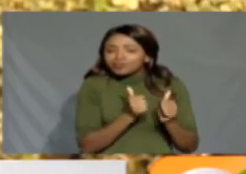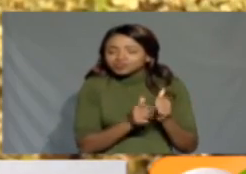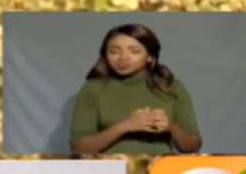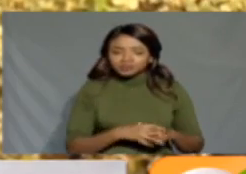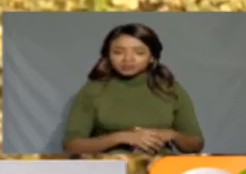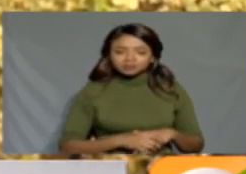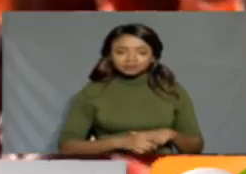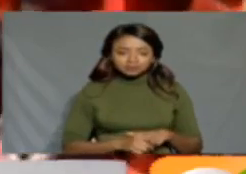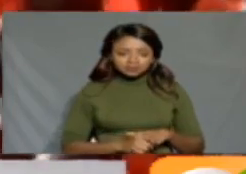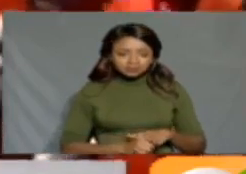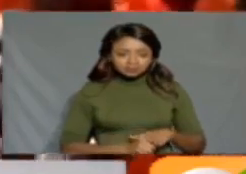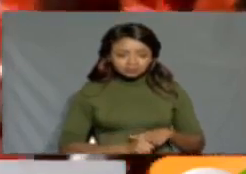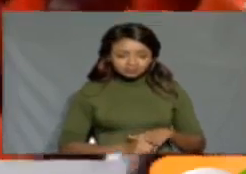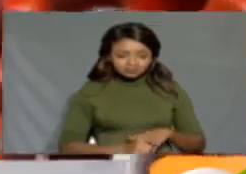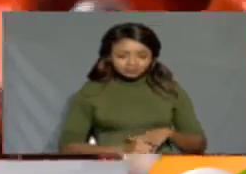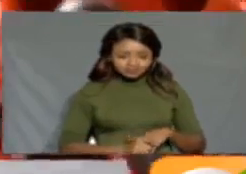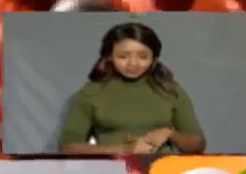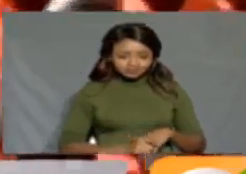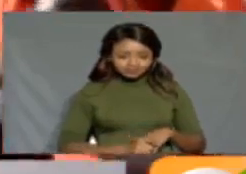your ethnic grouping.